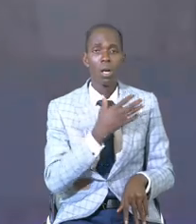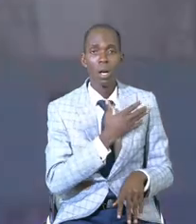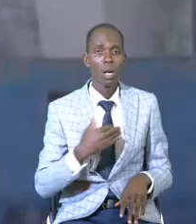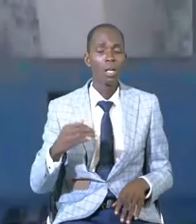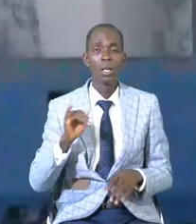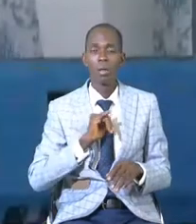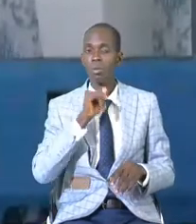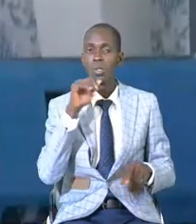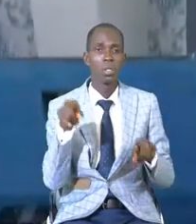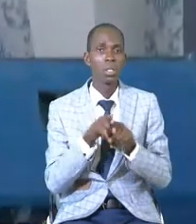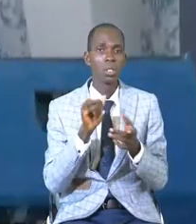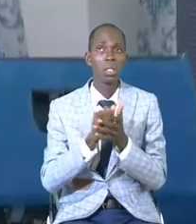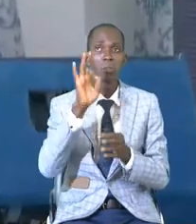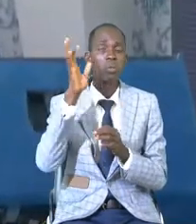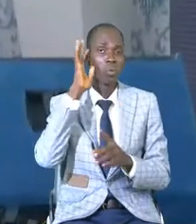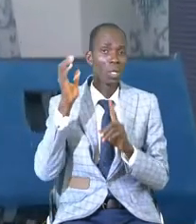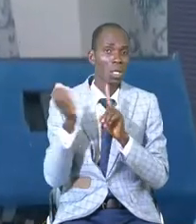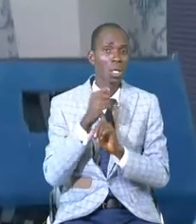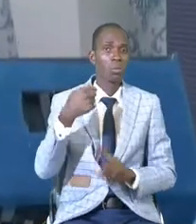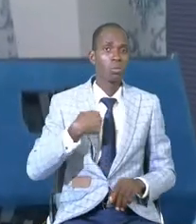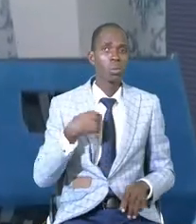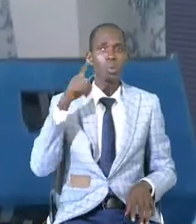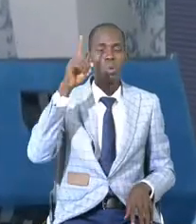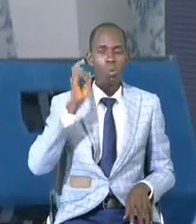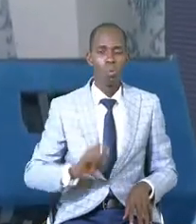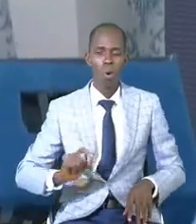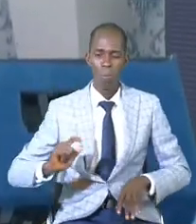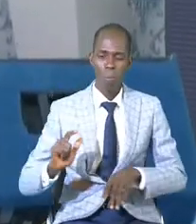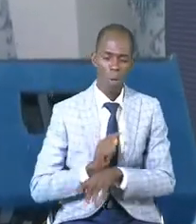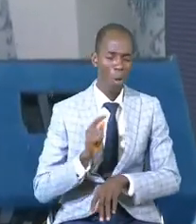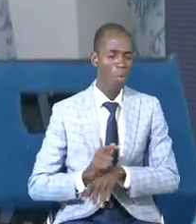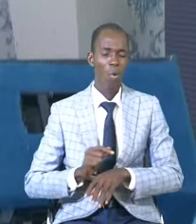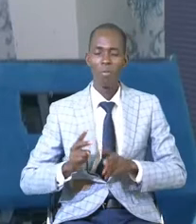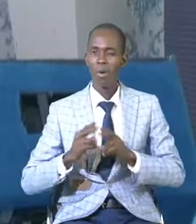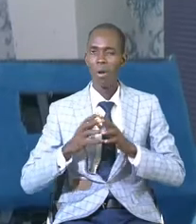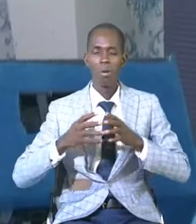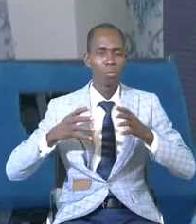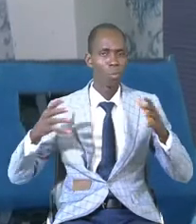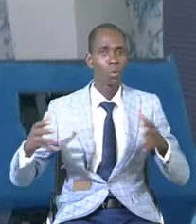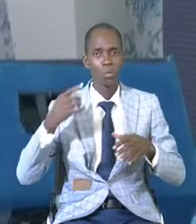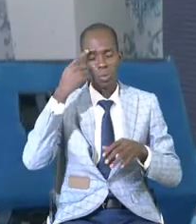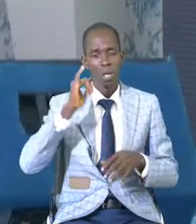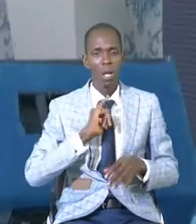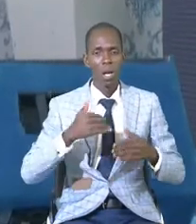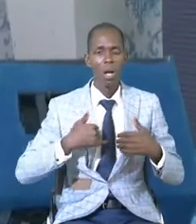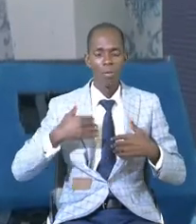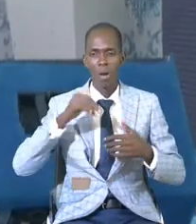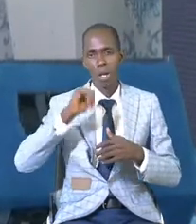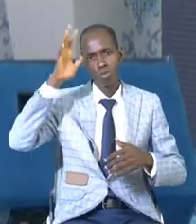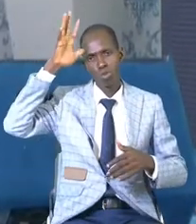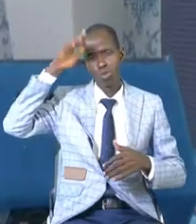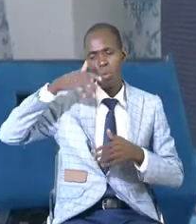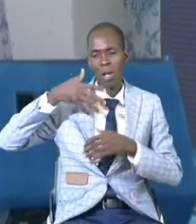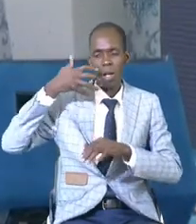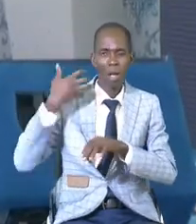me at all, they have to labor very hard because I have a hard heart. It's like, you know,